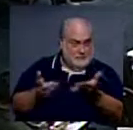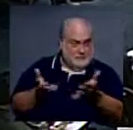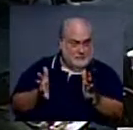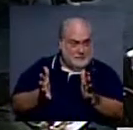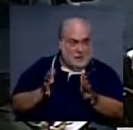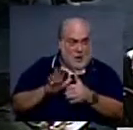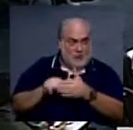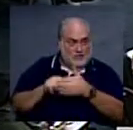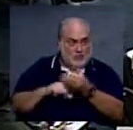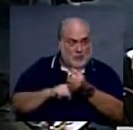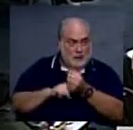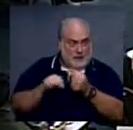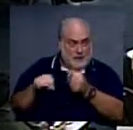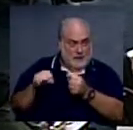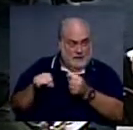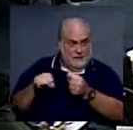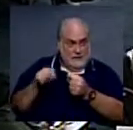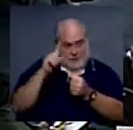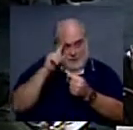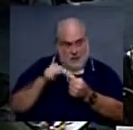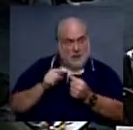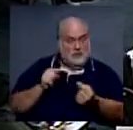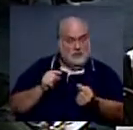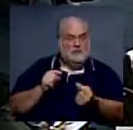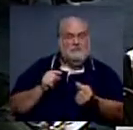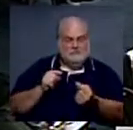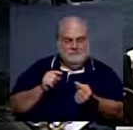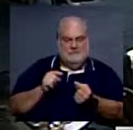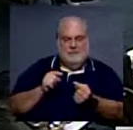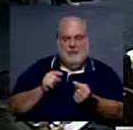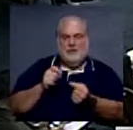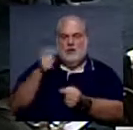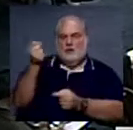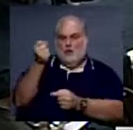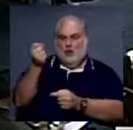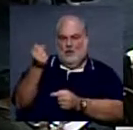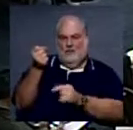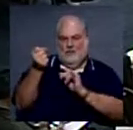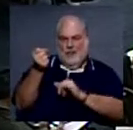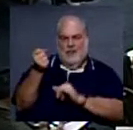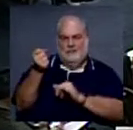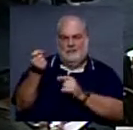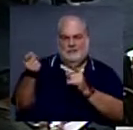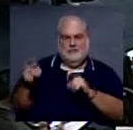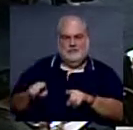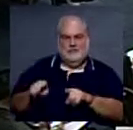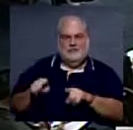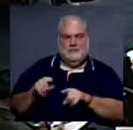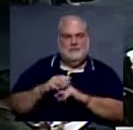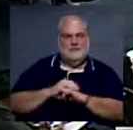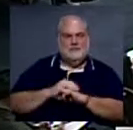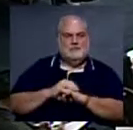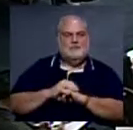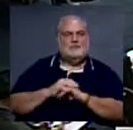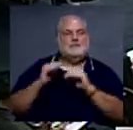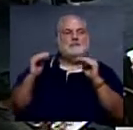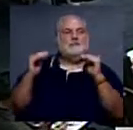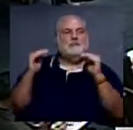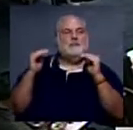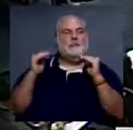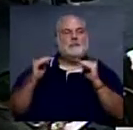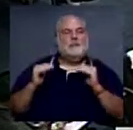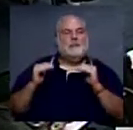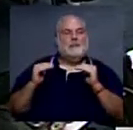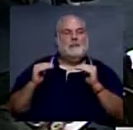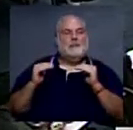Hearing none, all in favor indicate by saying aye. Aye. Opposed, saying nay. The ordinance will be deferred until March 1st. Let me